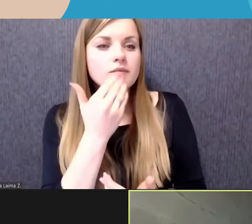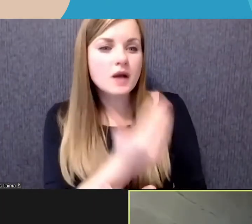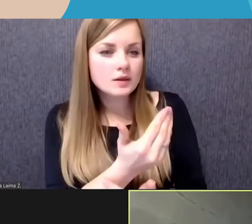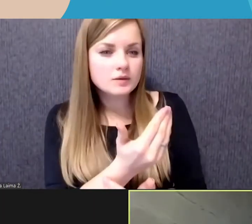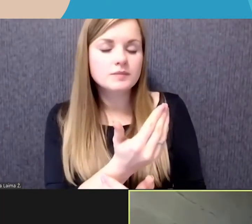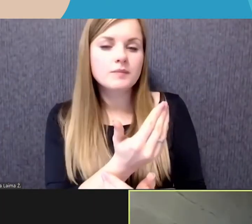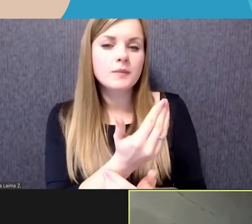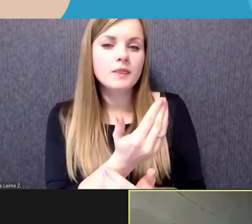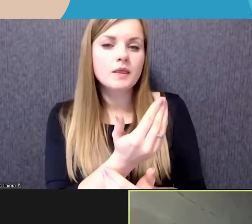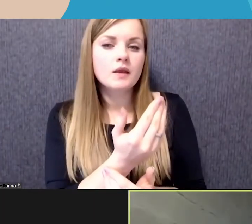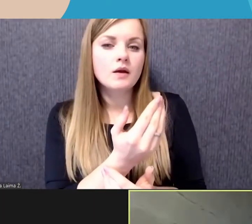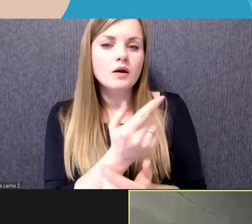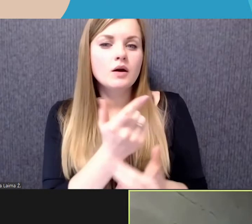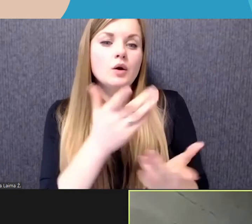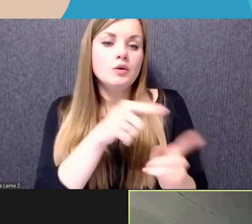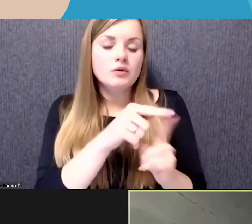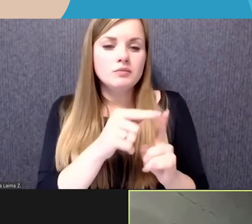one more question to you.